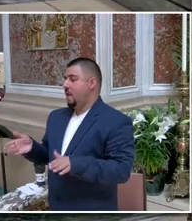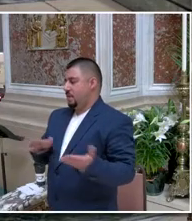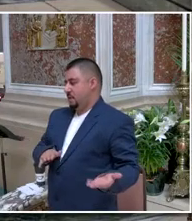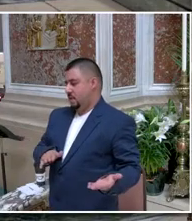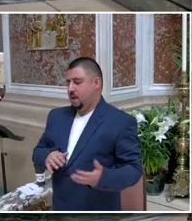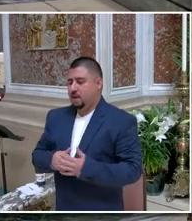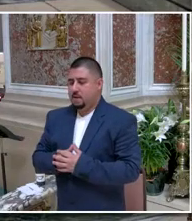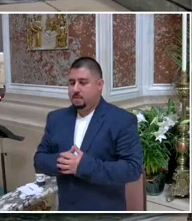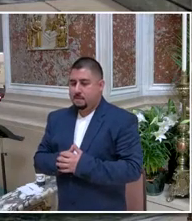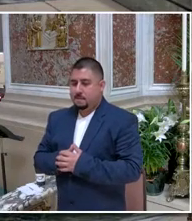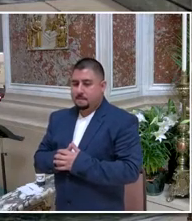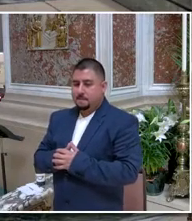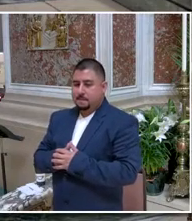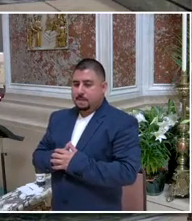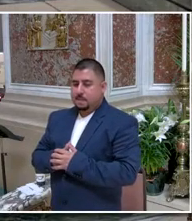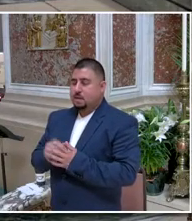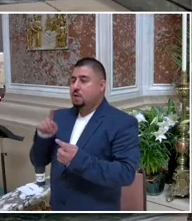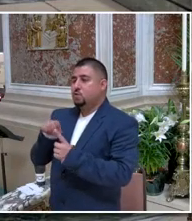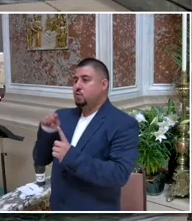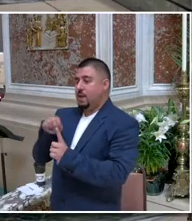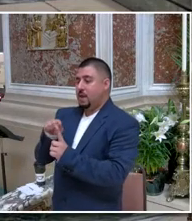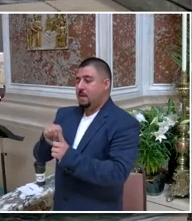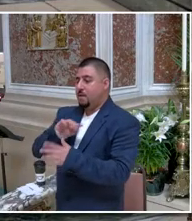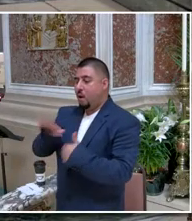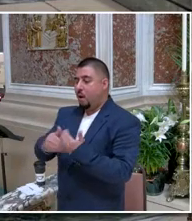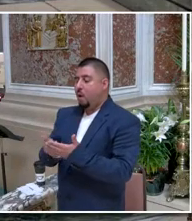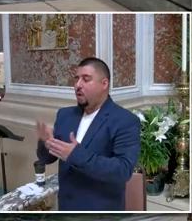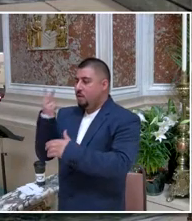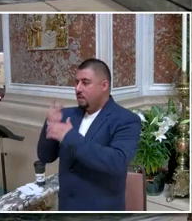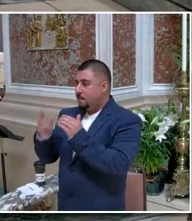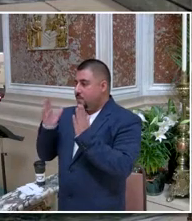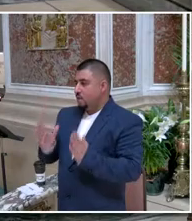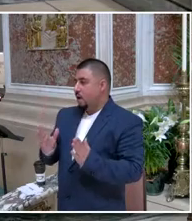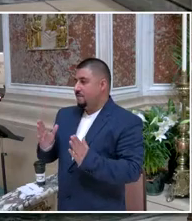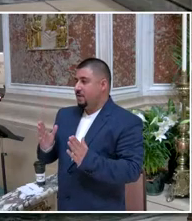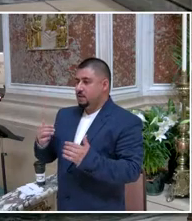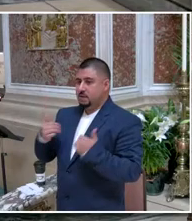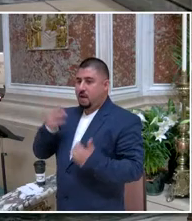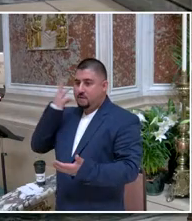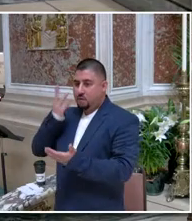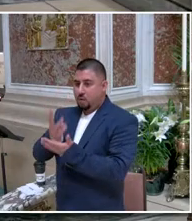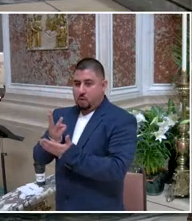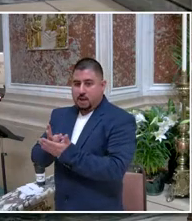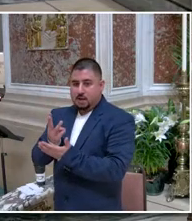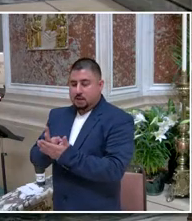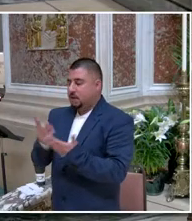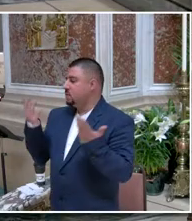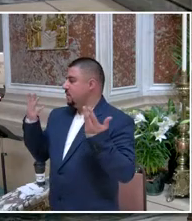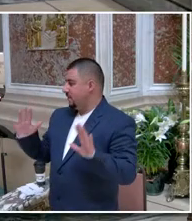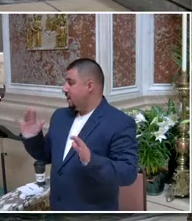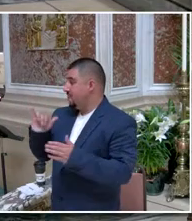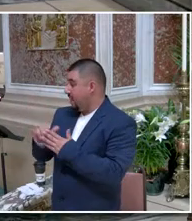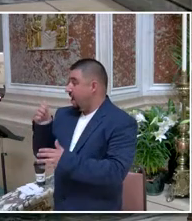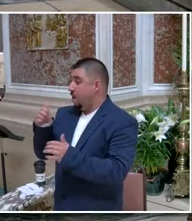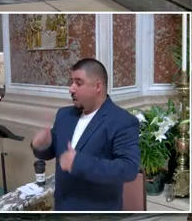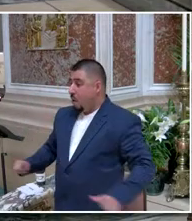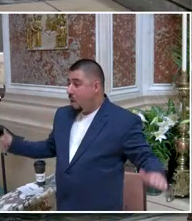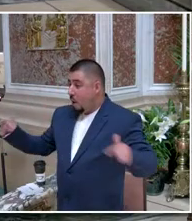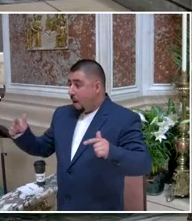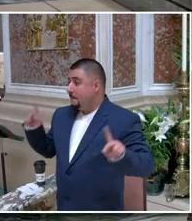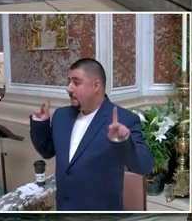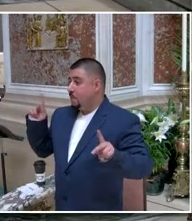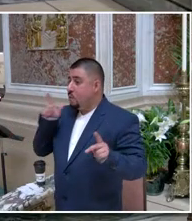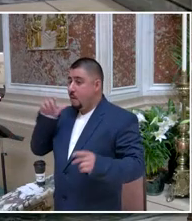dead. To him all the prophets bear witness that everyone